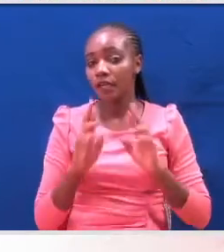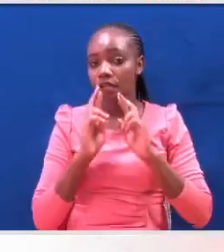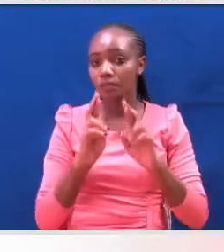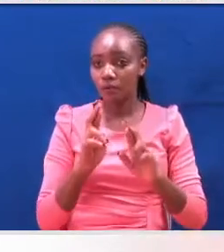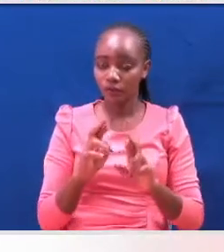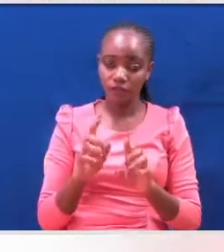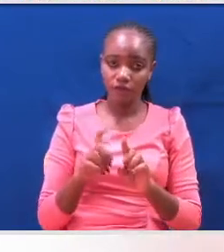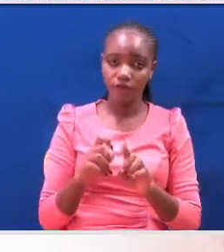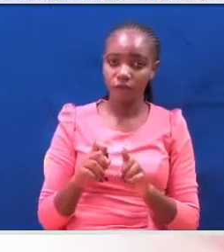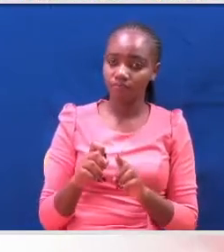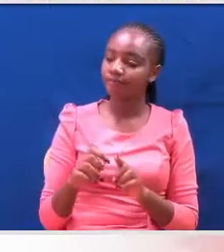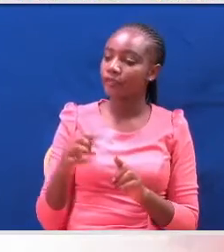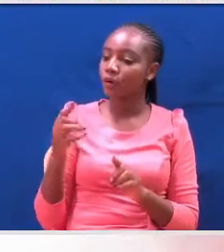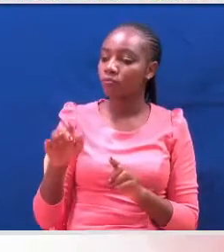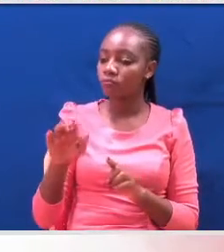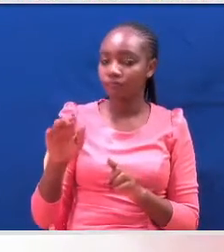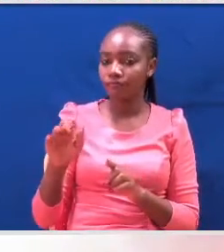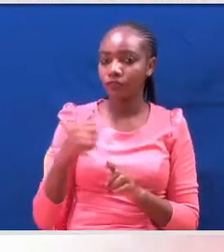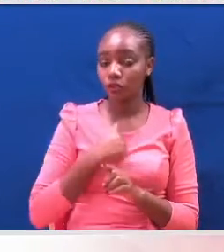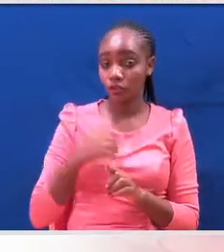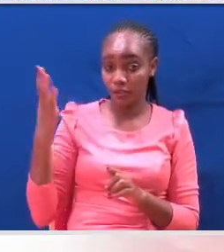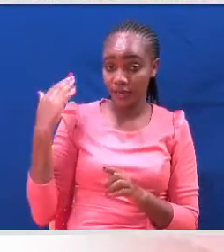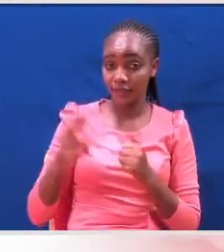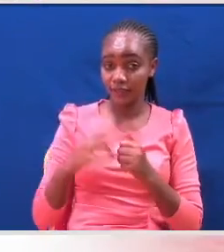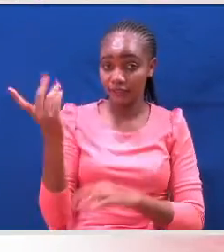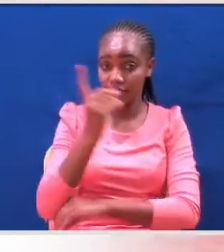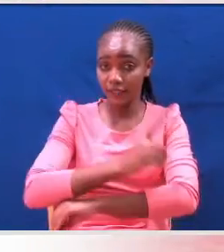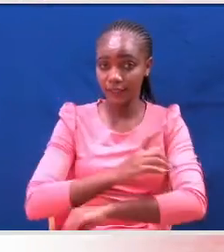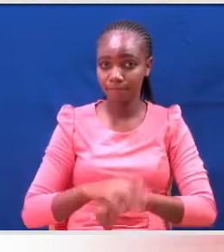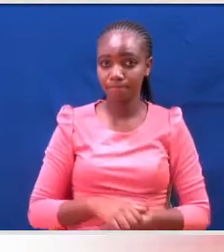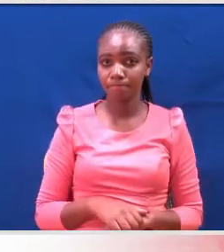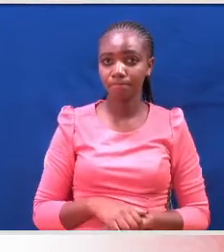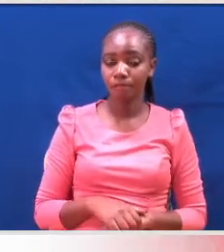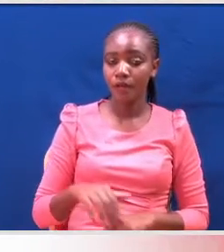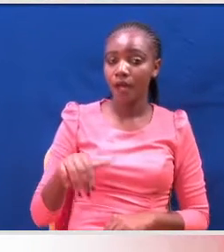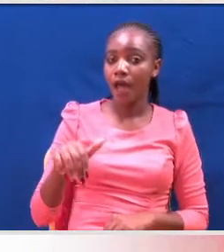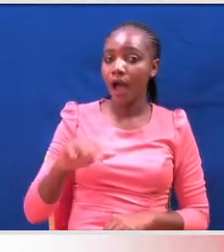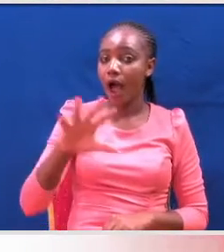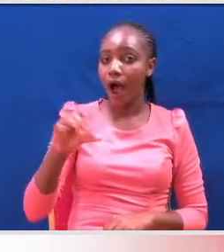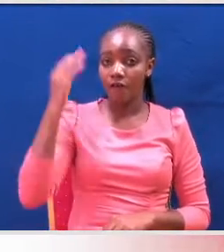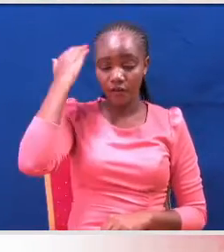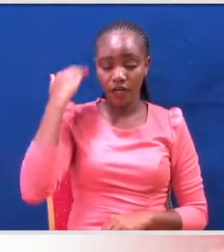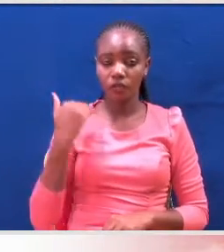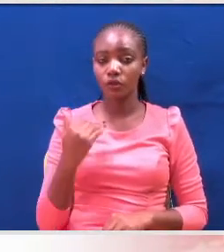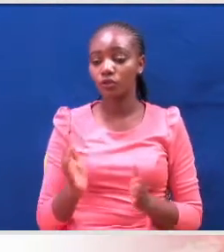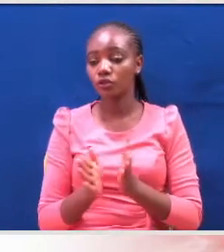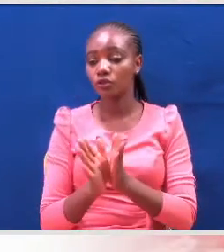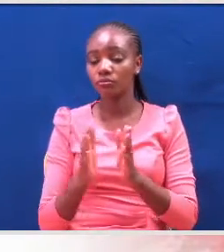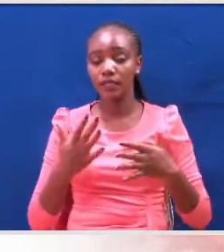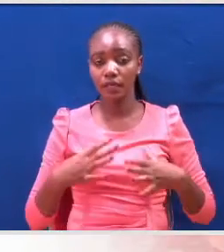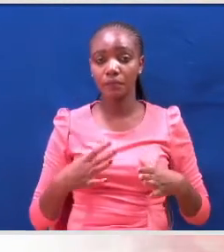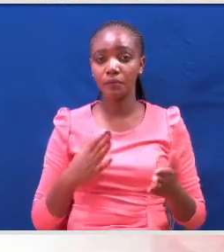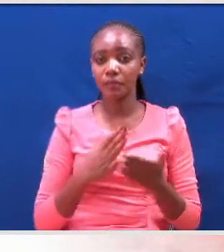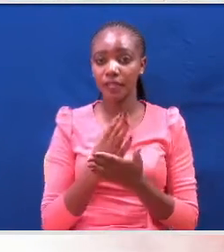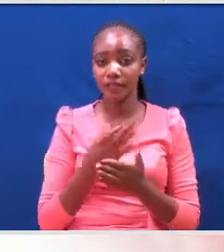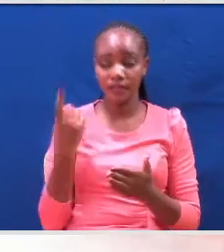Pulse Kenya countrywide in the last 7 days. The African Court on Human and People's Rights recently gave an